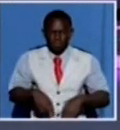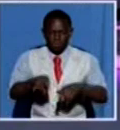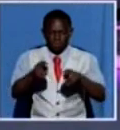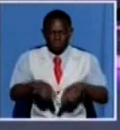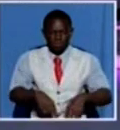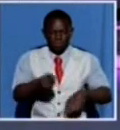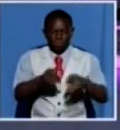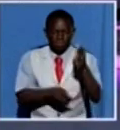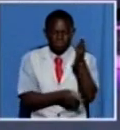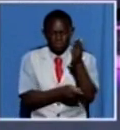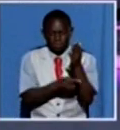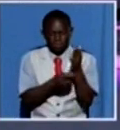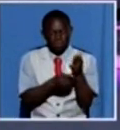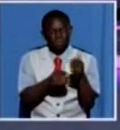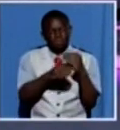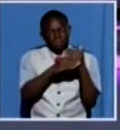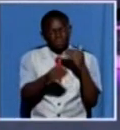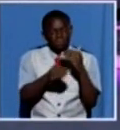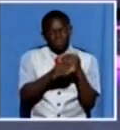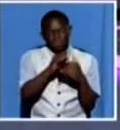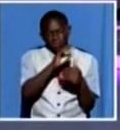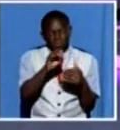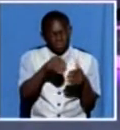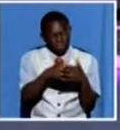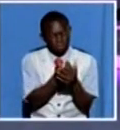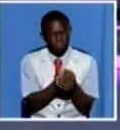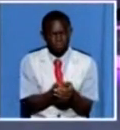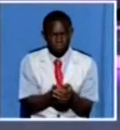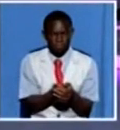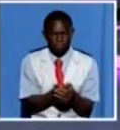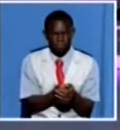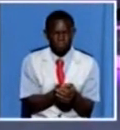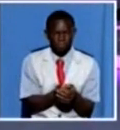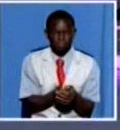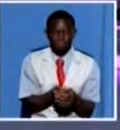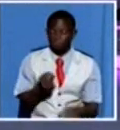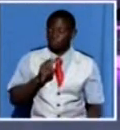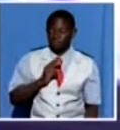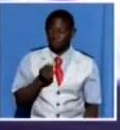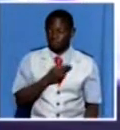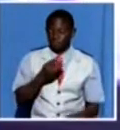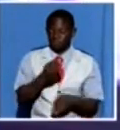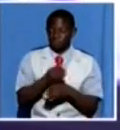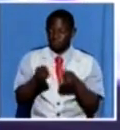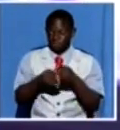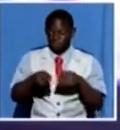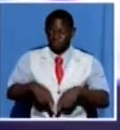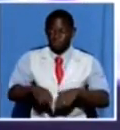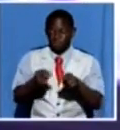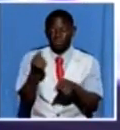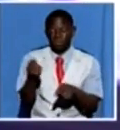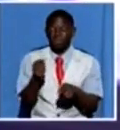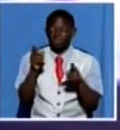this country? We have rolled out not just road infrastructure in general. We have rolled out. Are